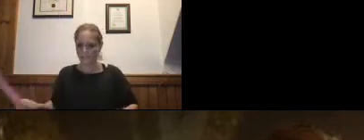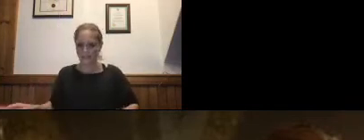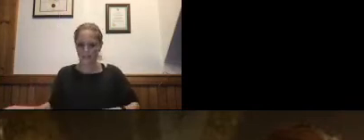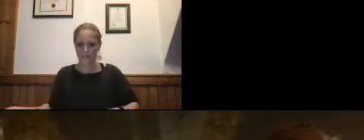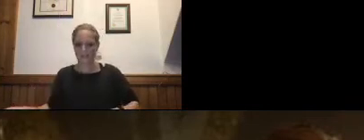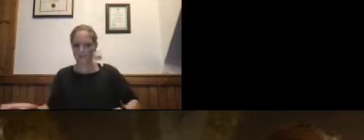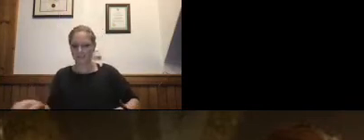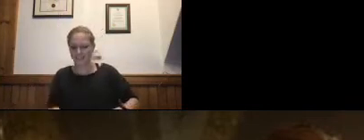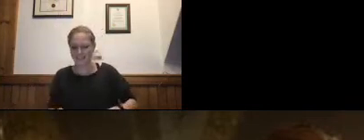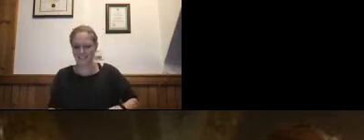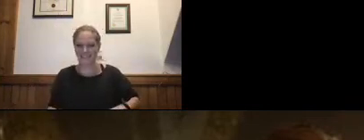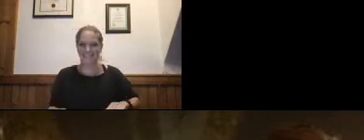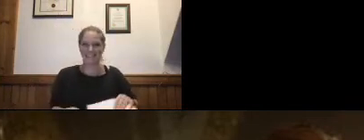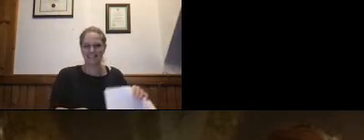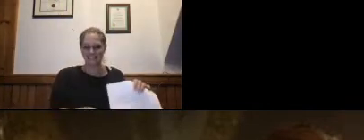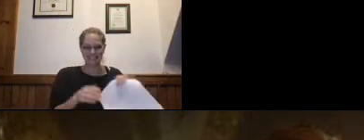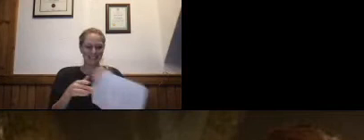Next slide, yes.